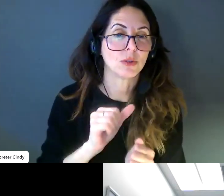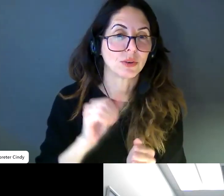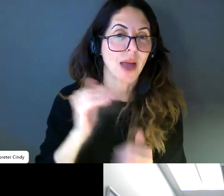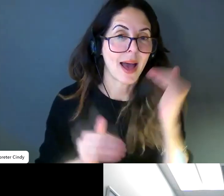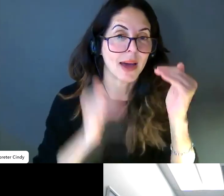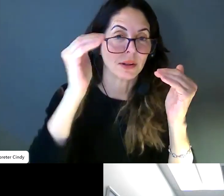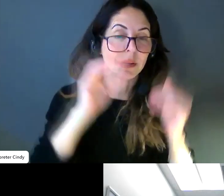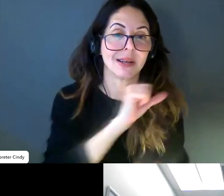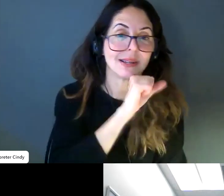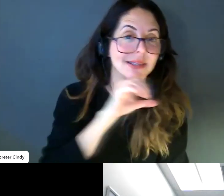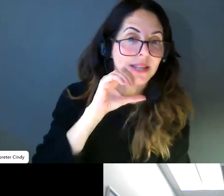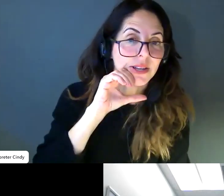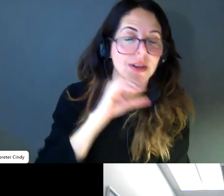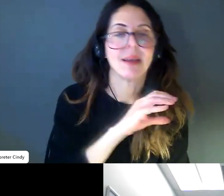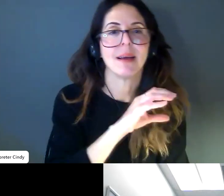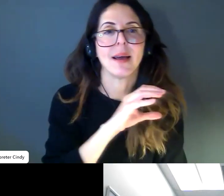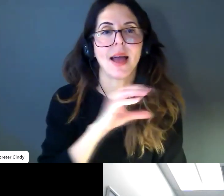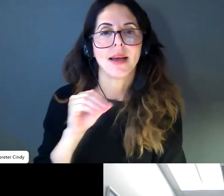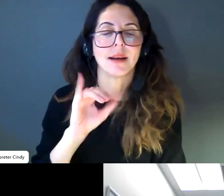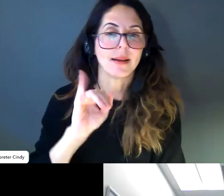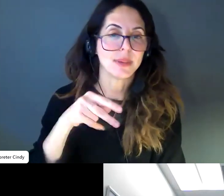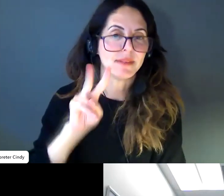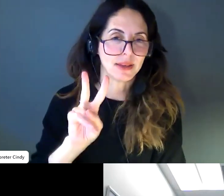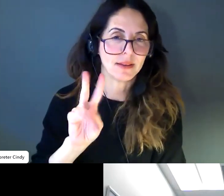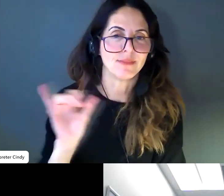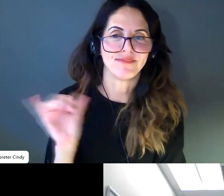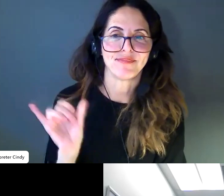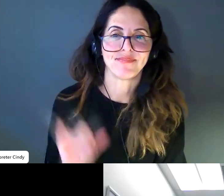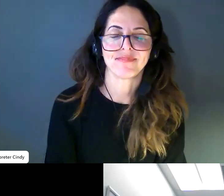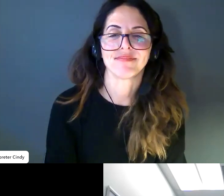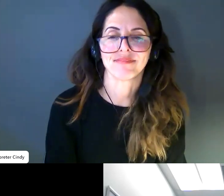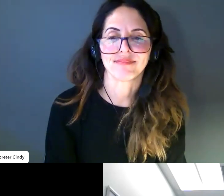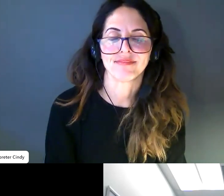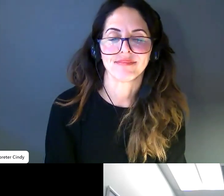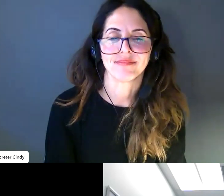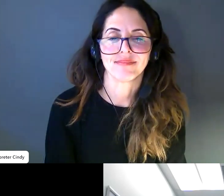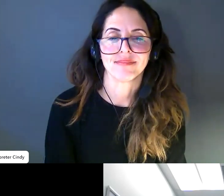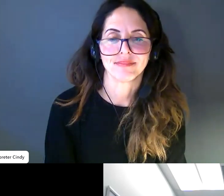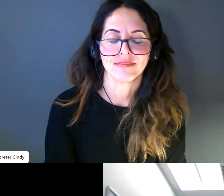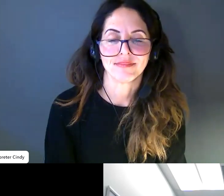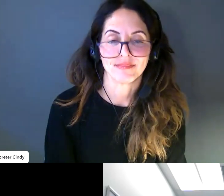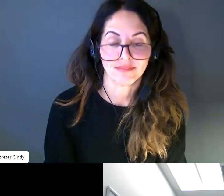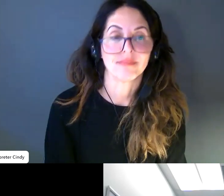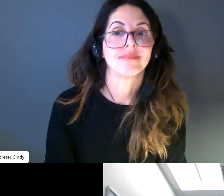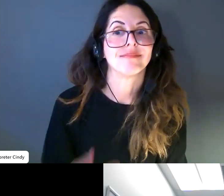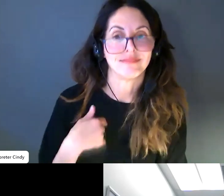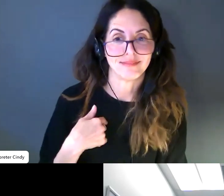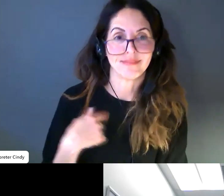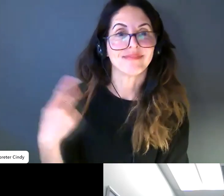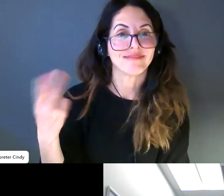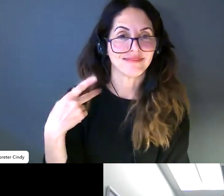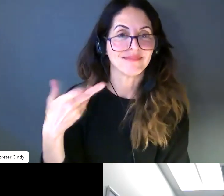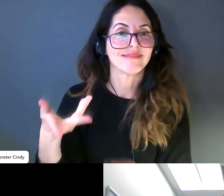of seniors, also in intimate partner violence work that she has been doing. I've worked with Amanda in the past,